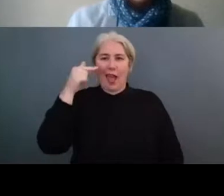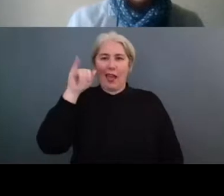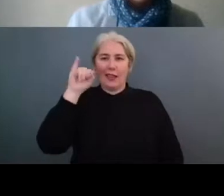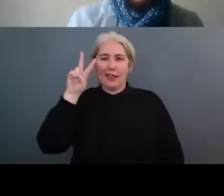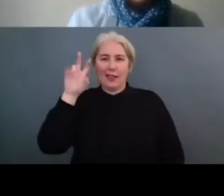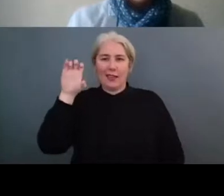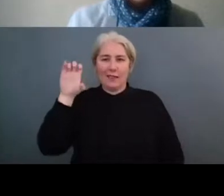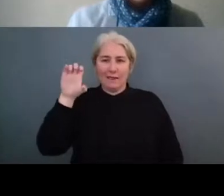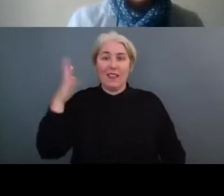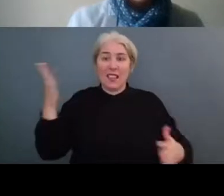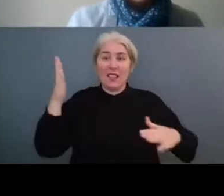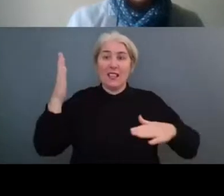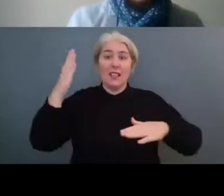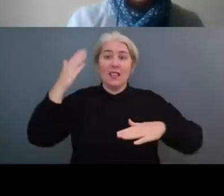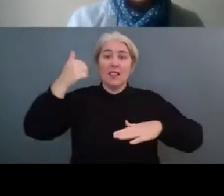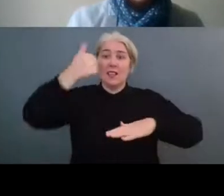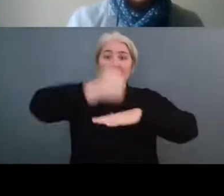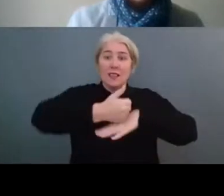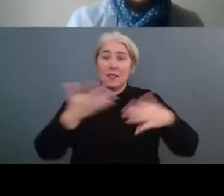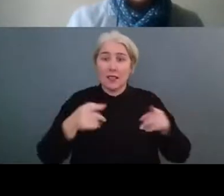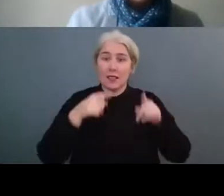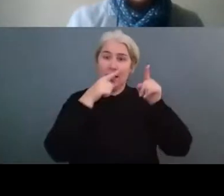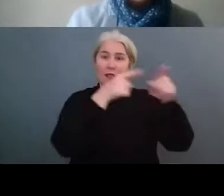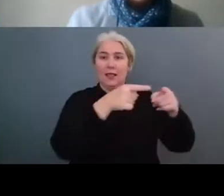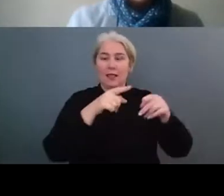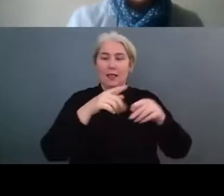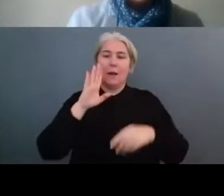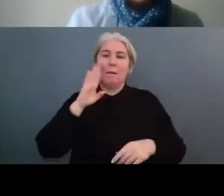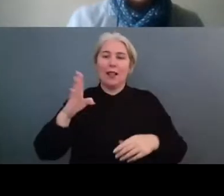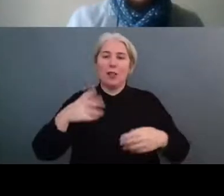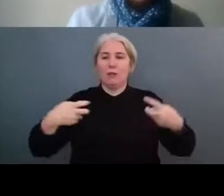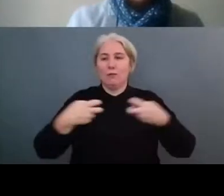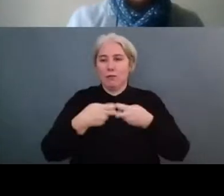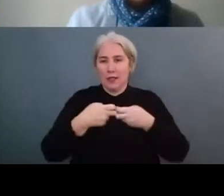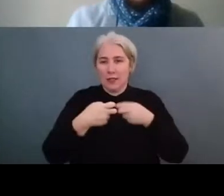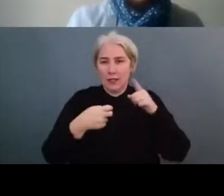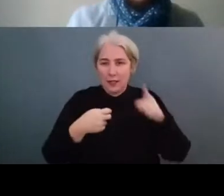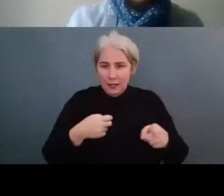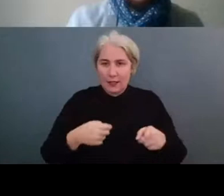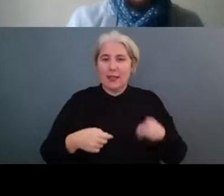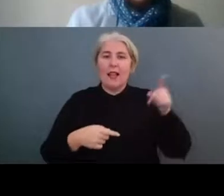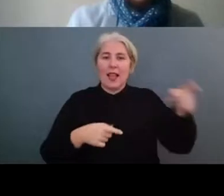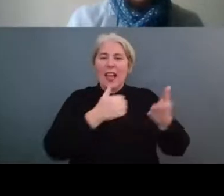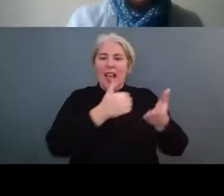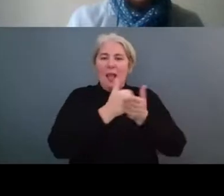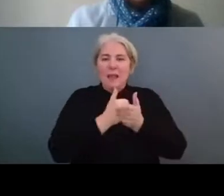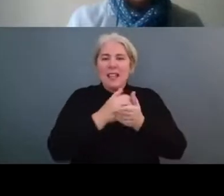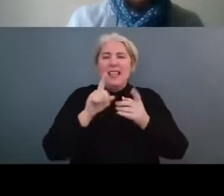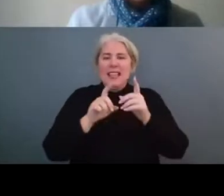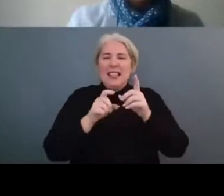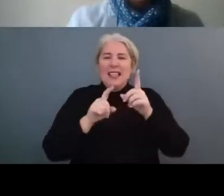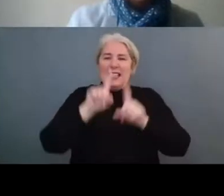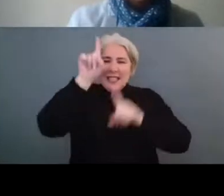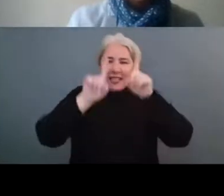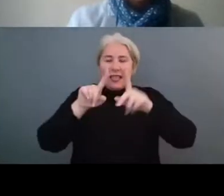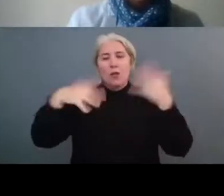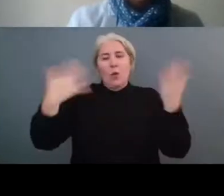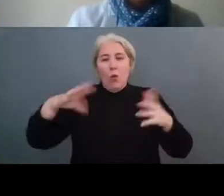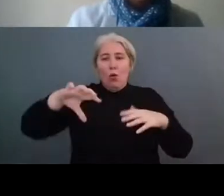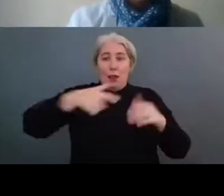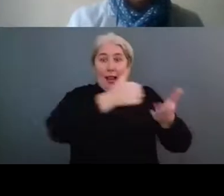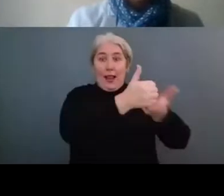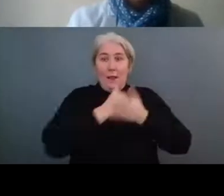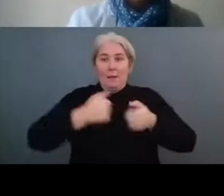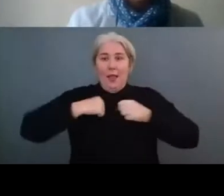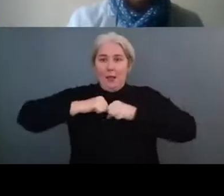based in Brussels, as association of cities and regions that help us so much to spread our projects.